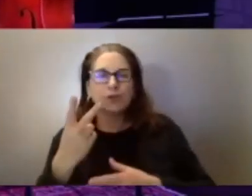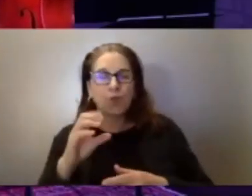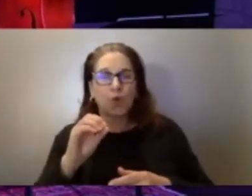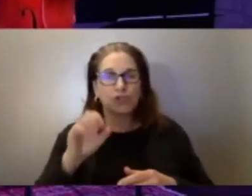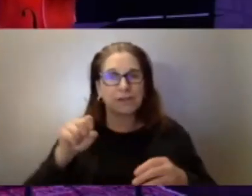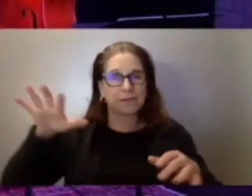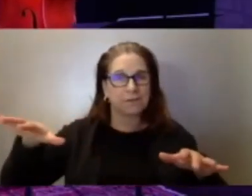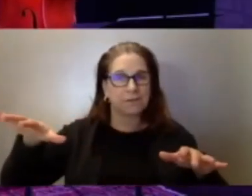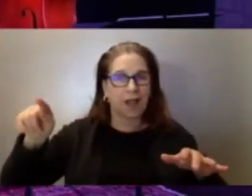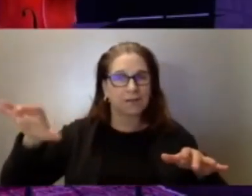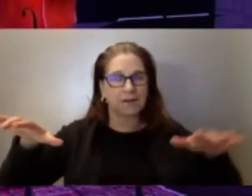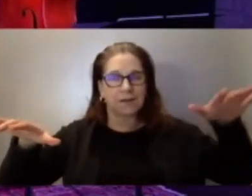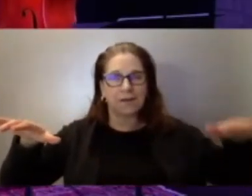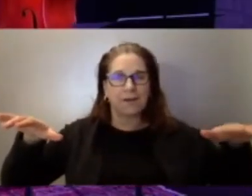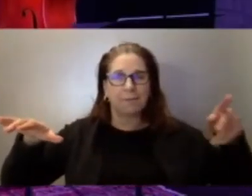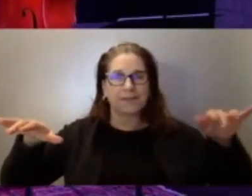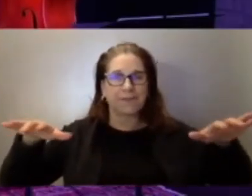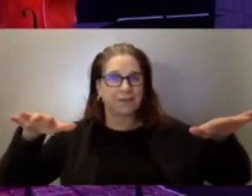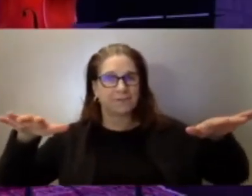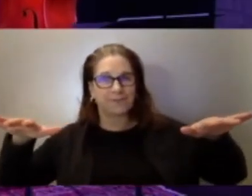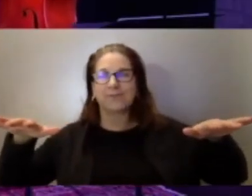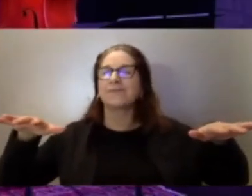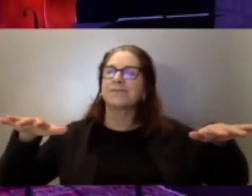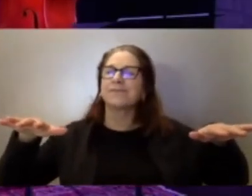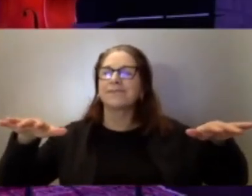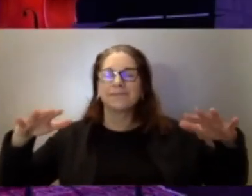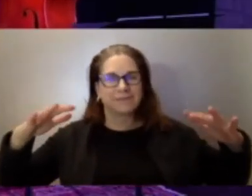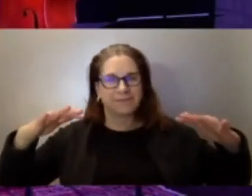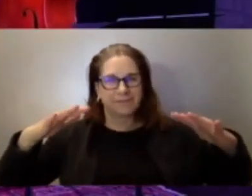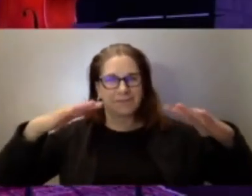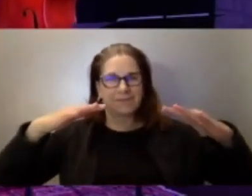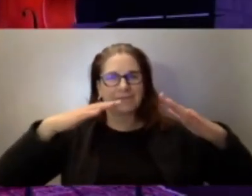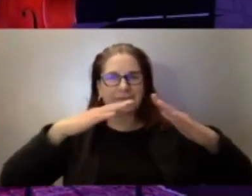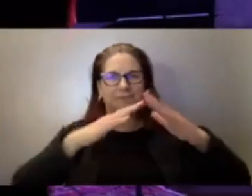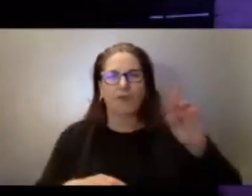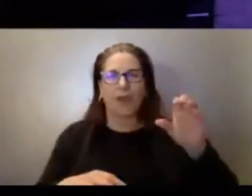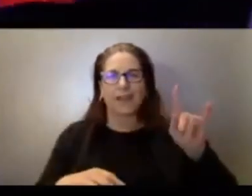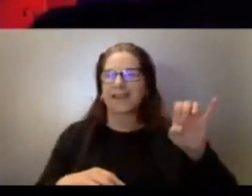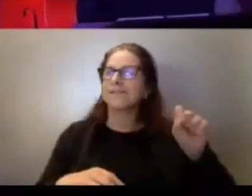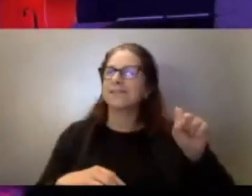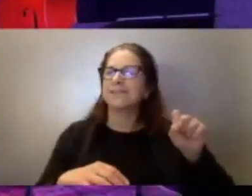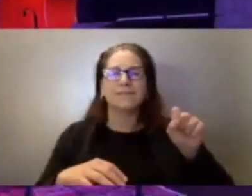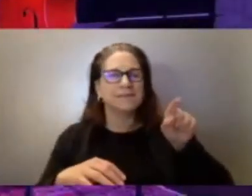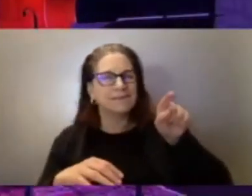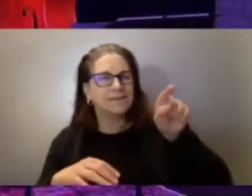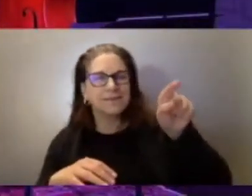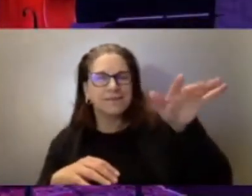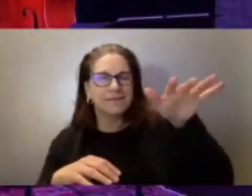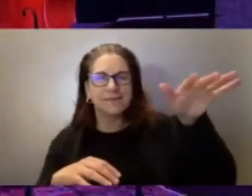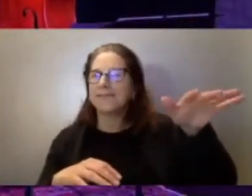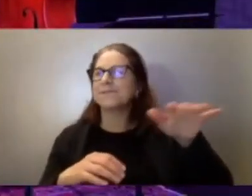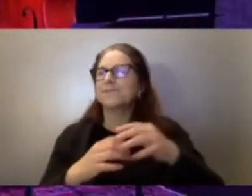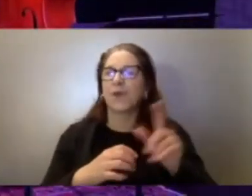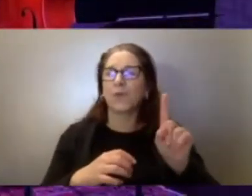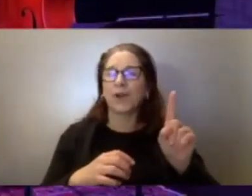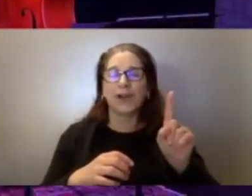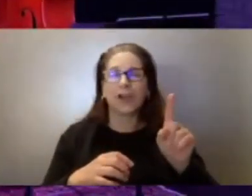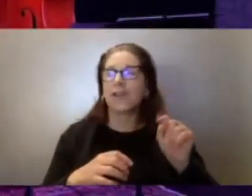Perched in the middle of the country, between two oceans, leaning toward the Rockies in the